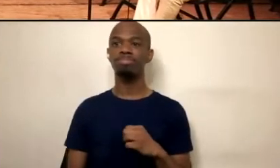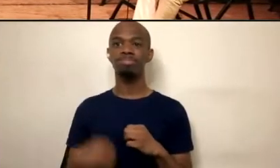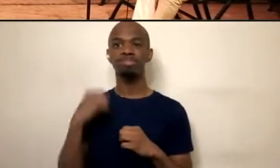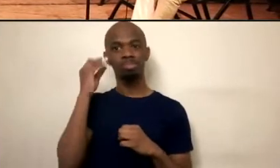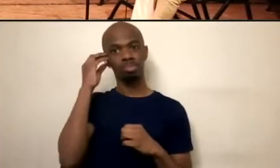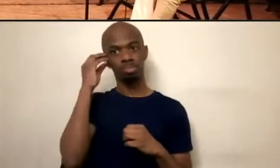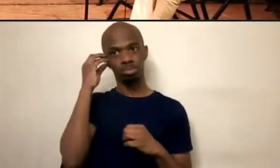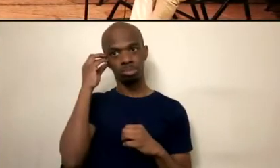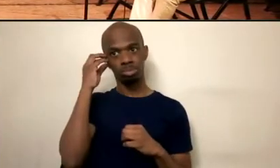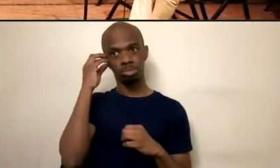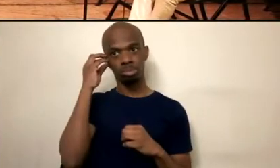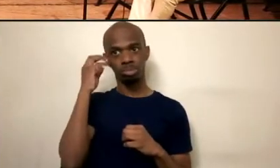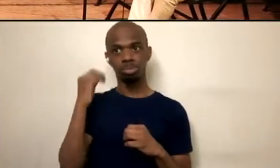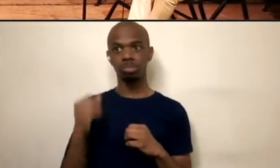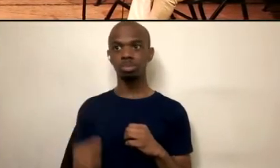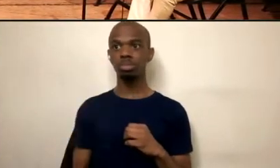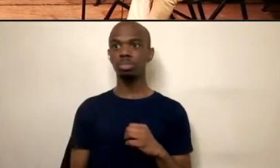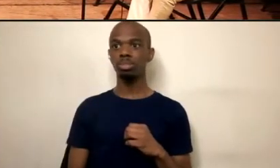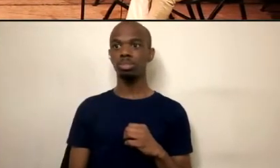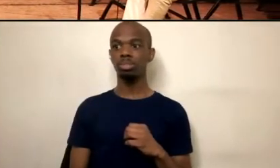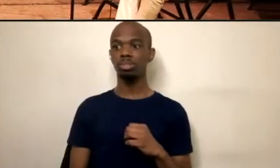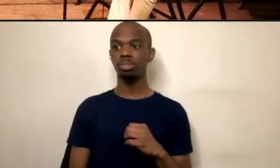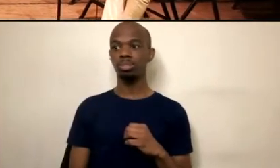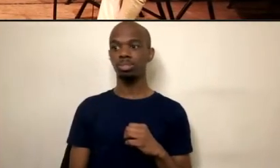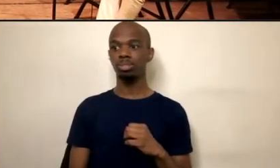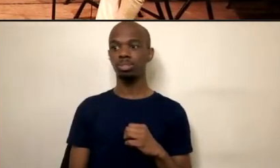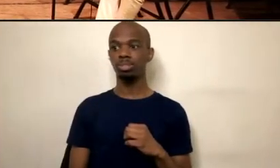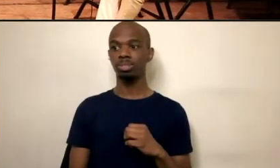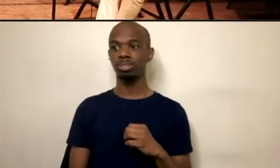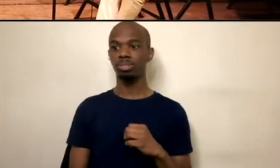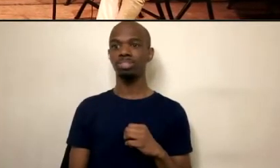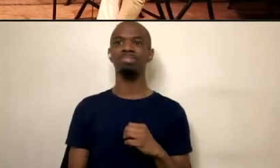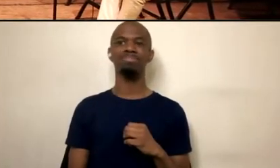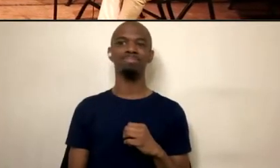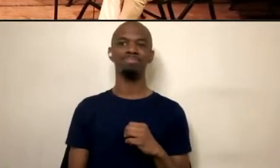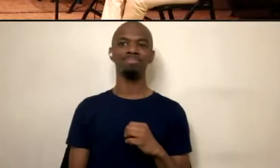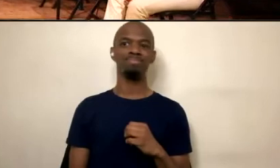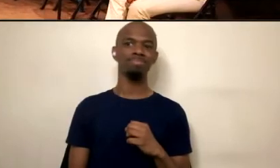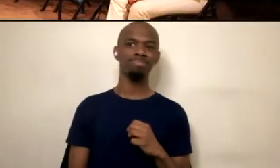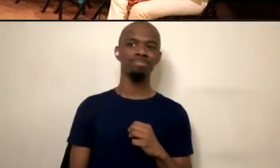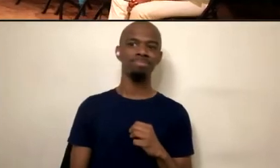So y'all don't get home tonight and go, oh my God, I should have asked her.